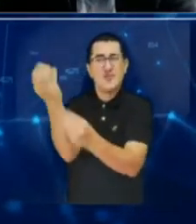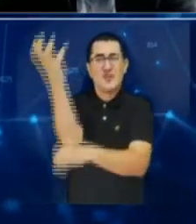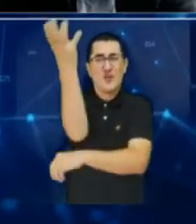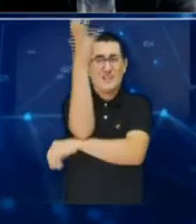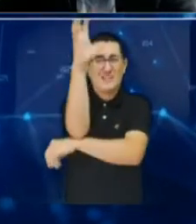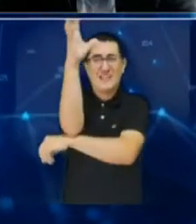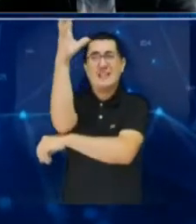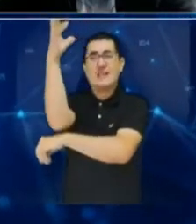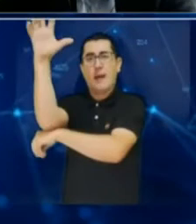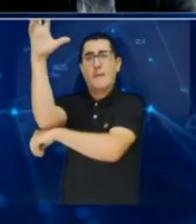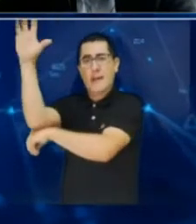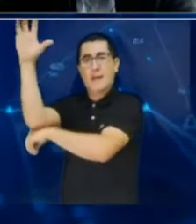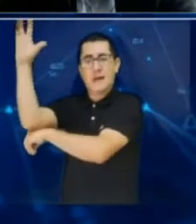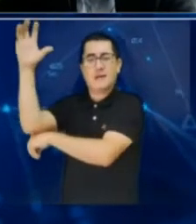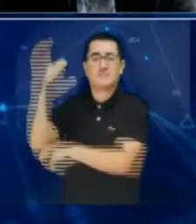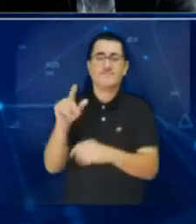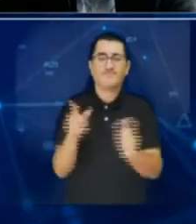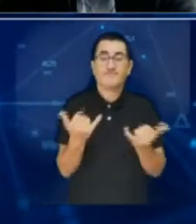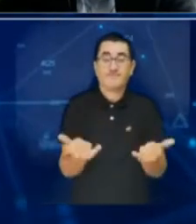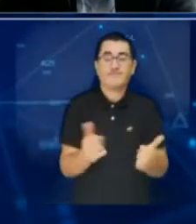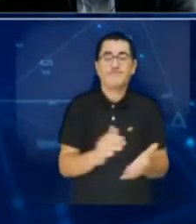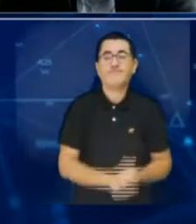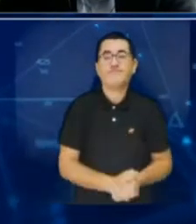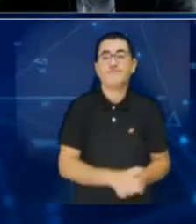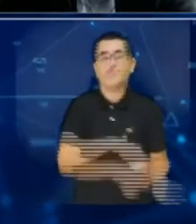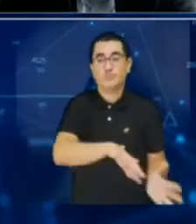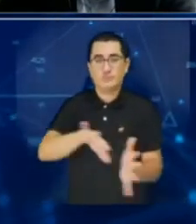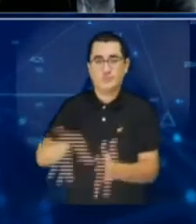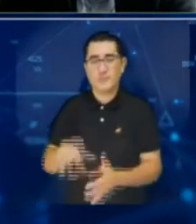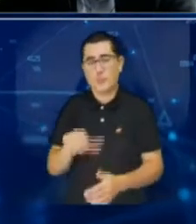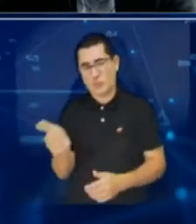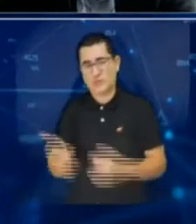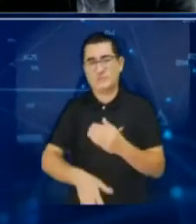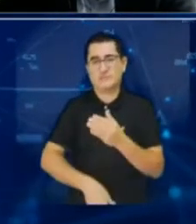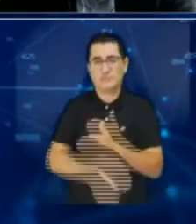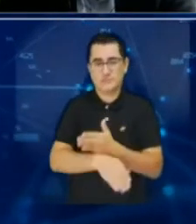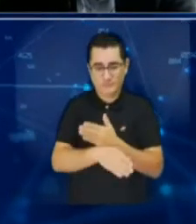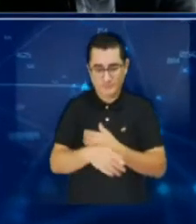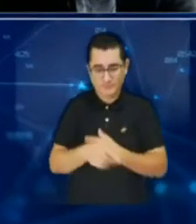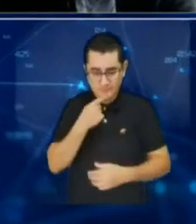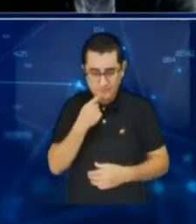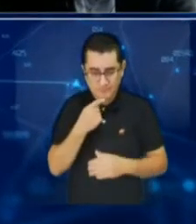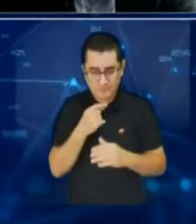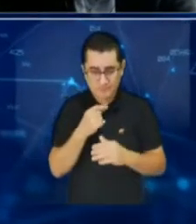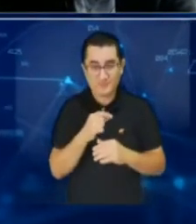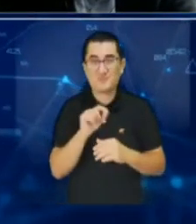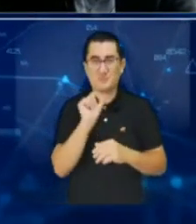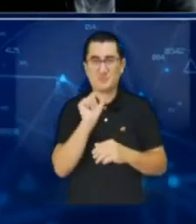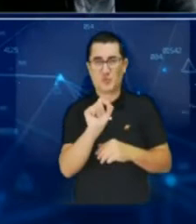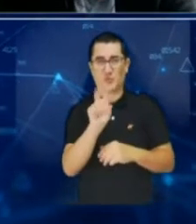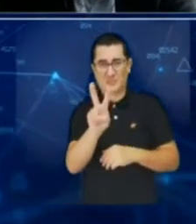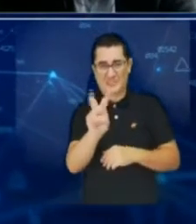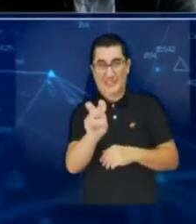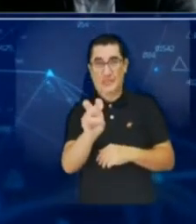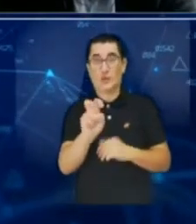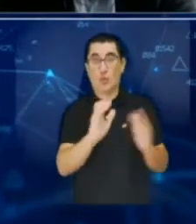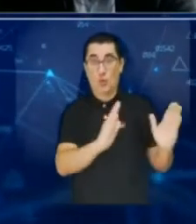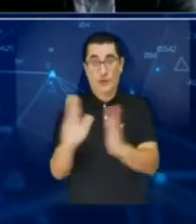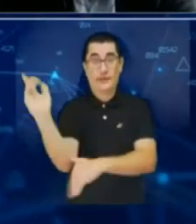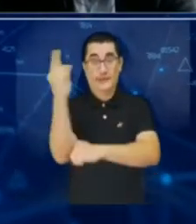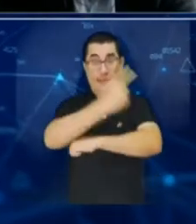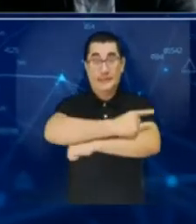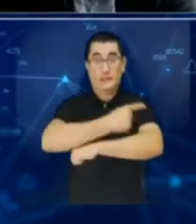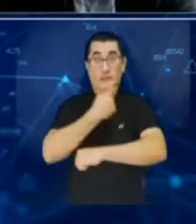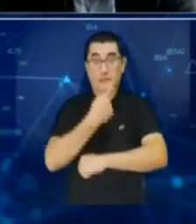FSS. Thank you. Next one. Now, with respect to item seven, this is